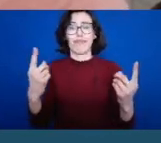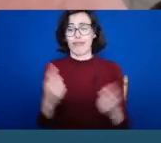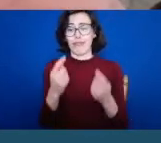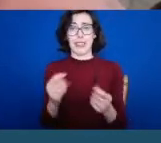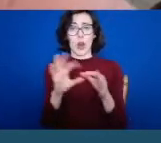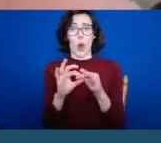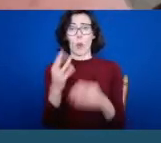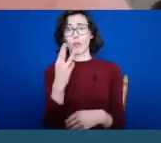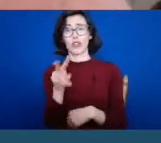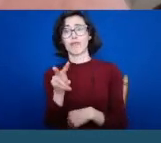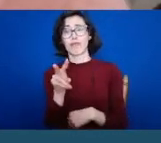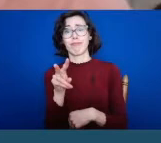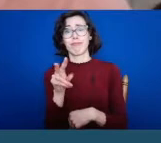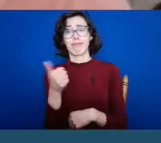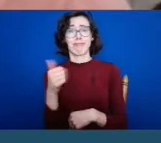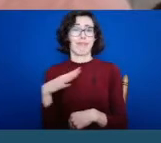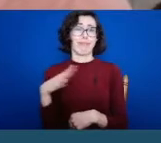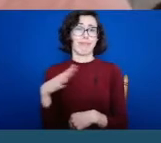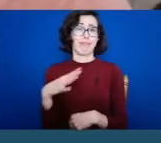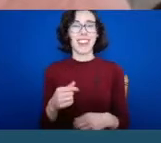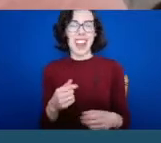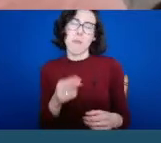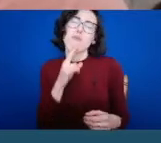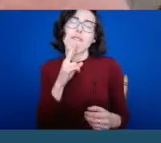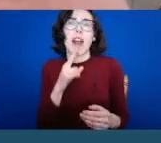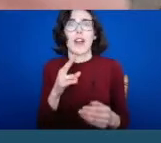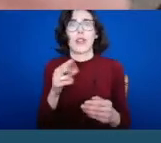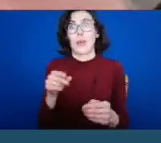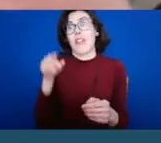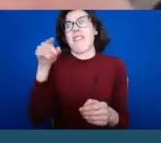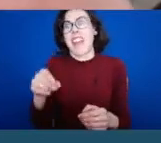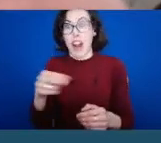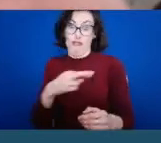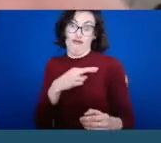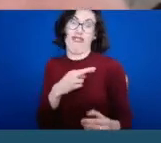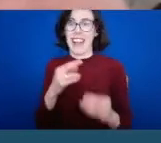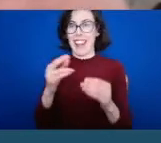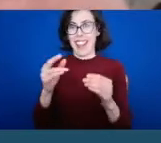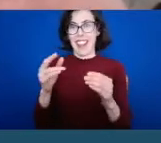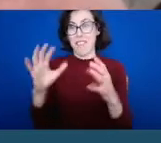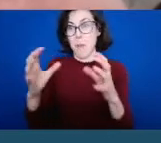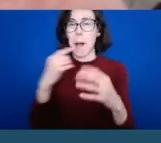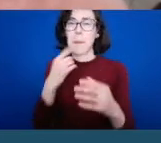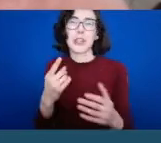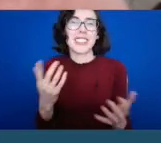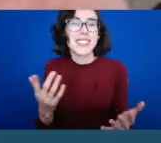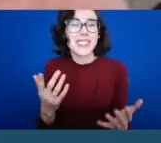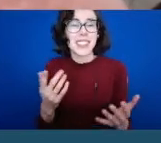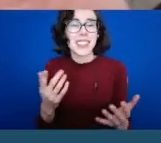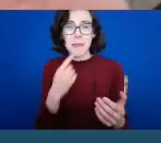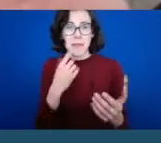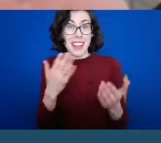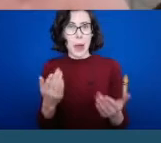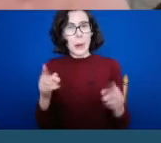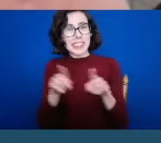way. As much as I prefer to be at the game, but different things like that you or anyone else would take for granted are obstacles that I would